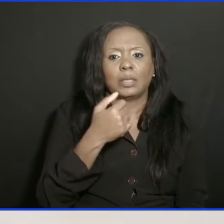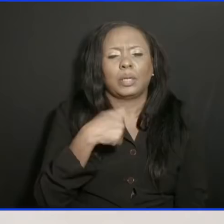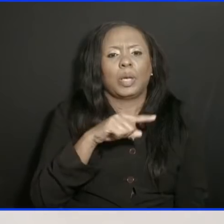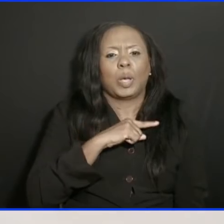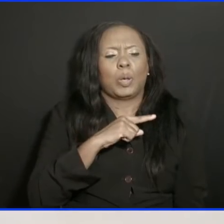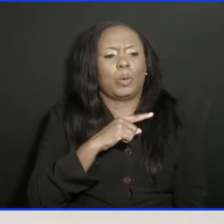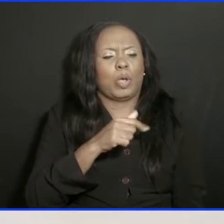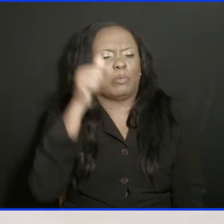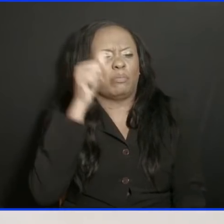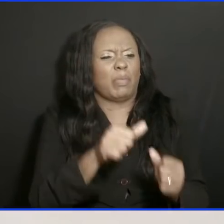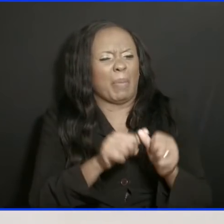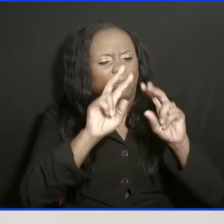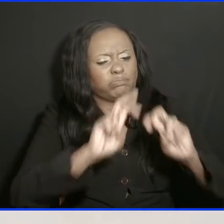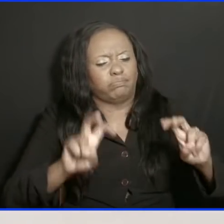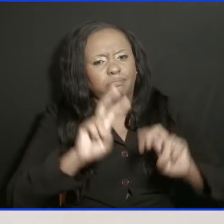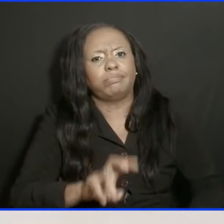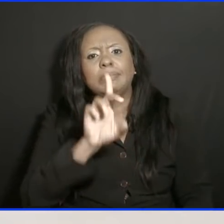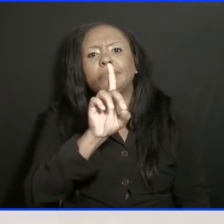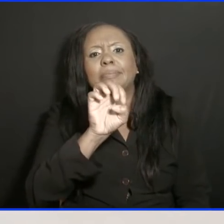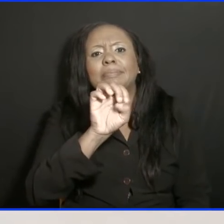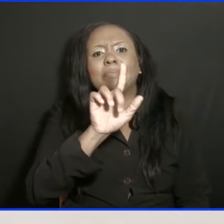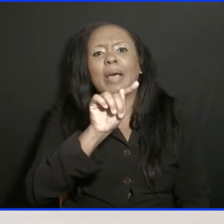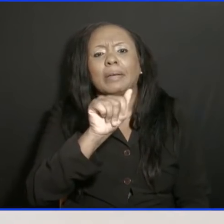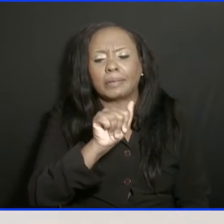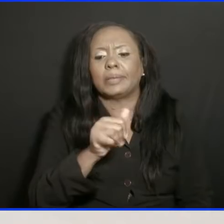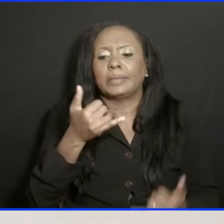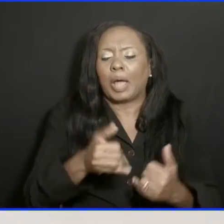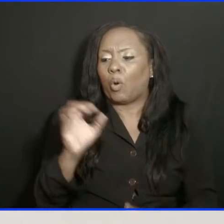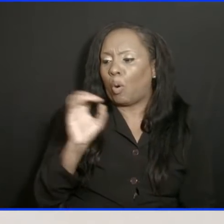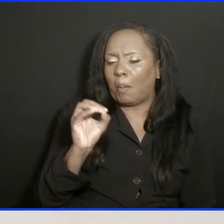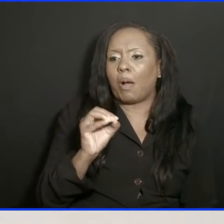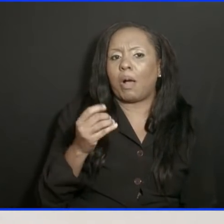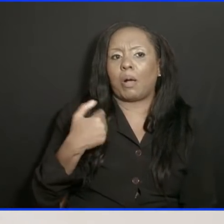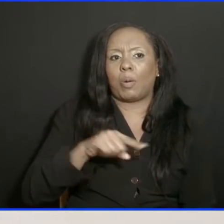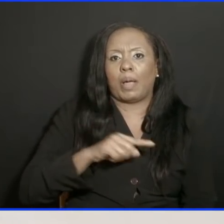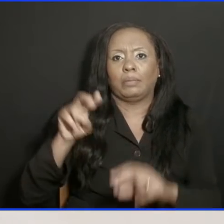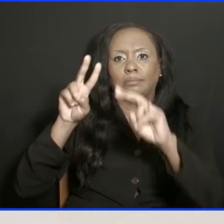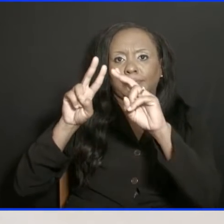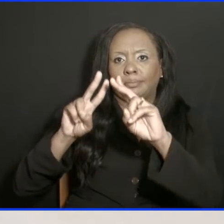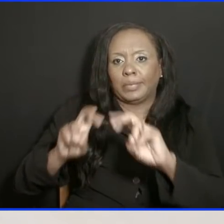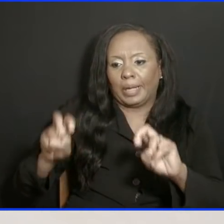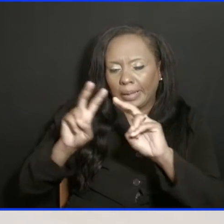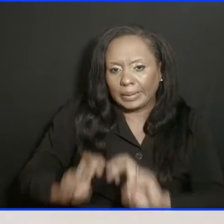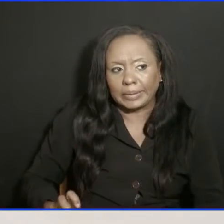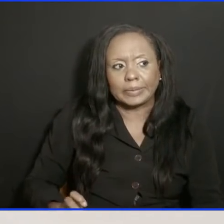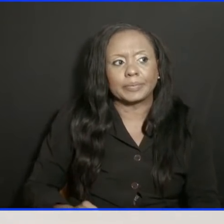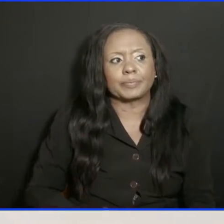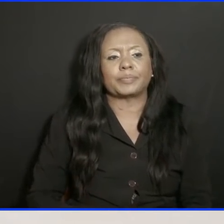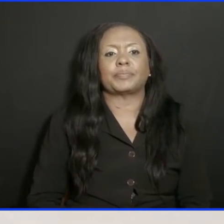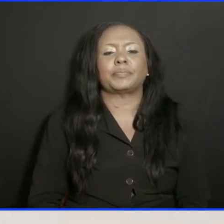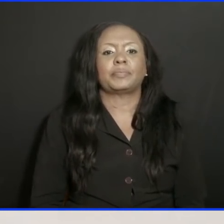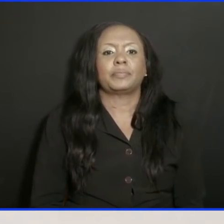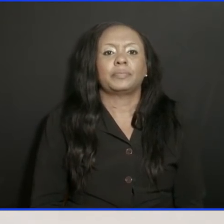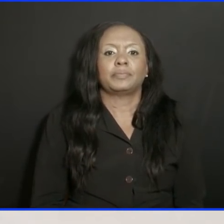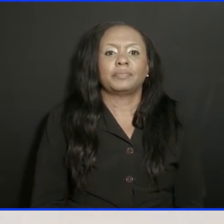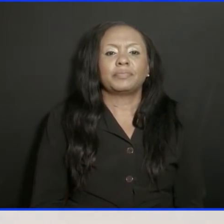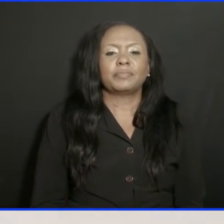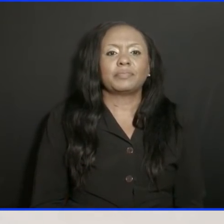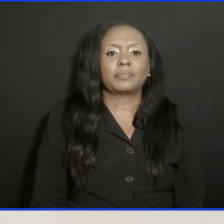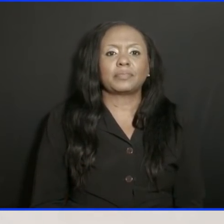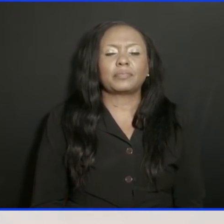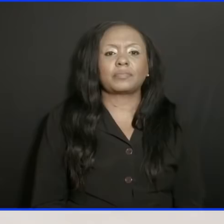there, and also utilizing that to help us to prepare for the future. In addition to that, we would